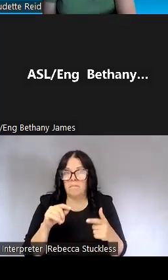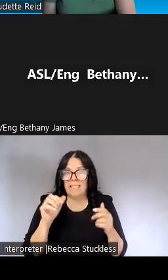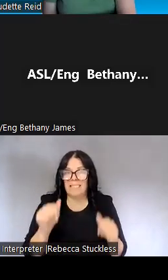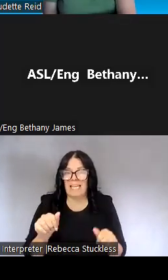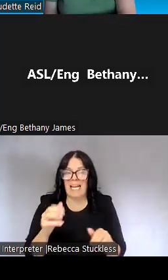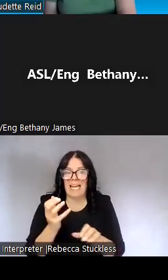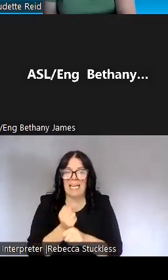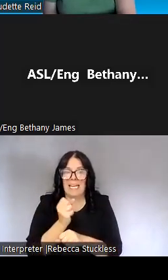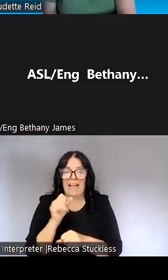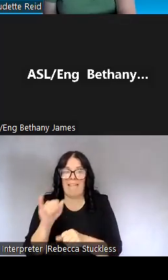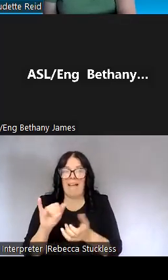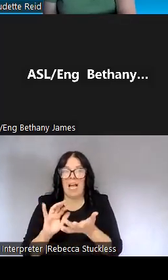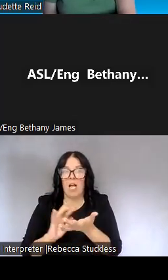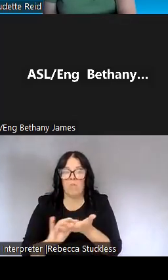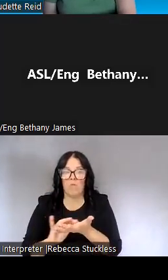Braille